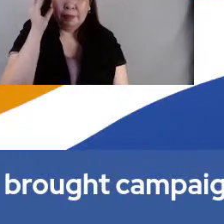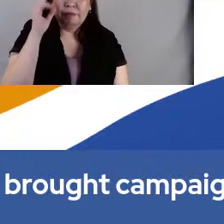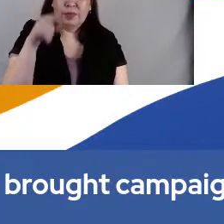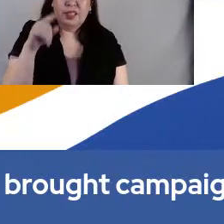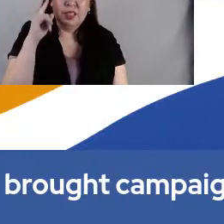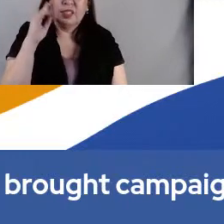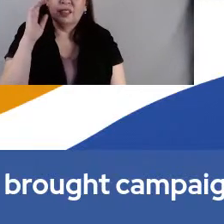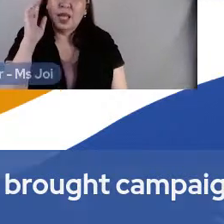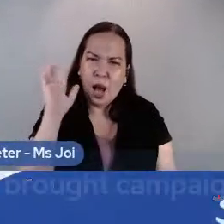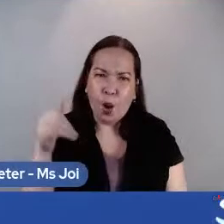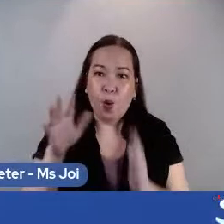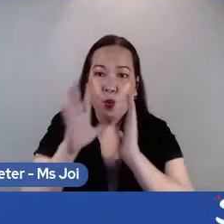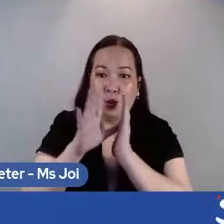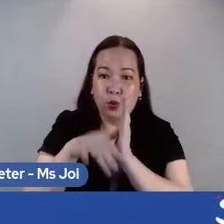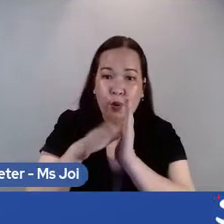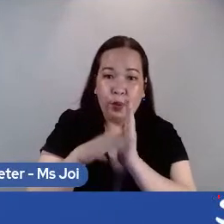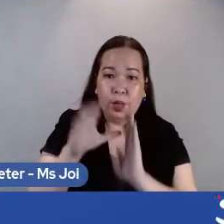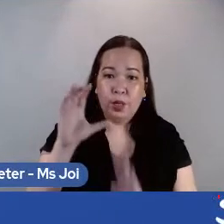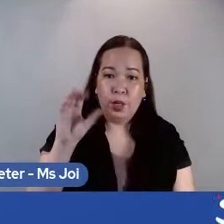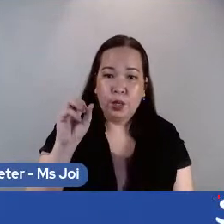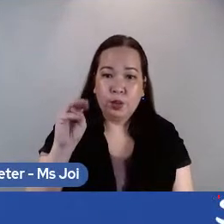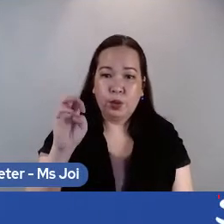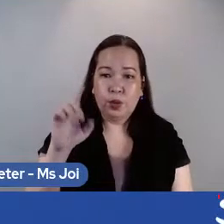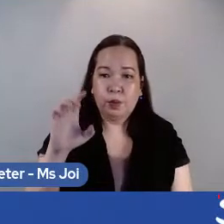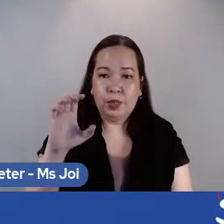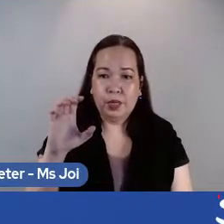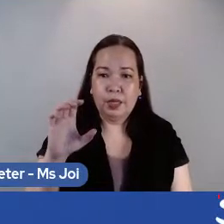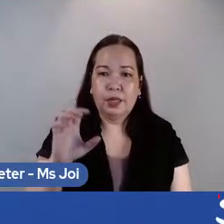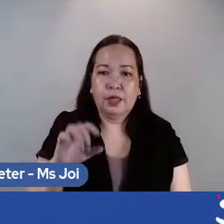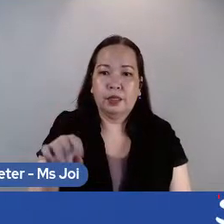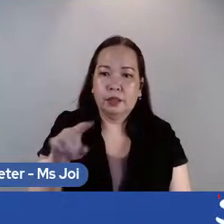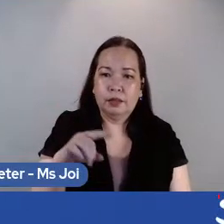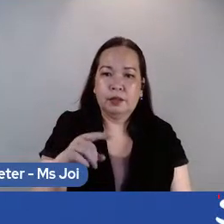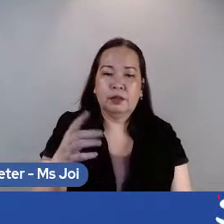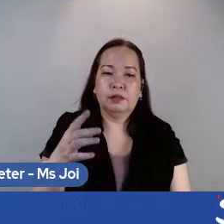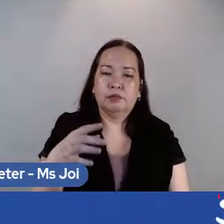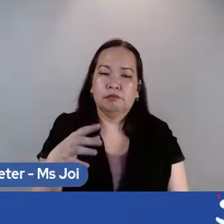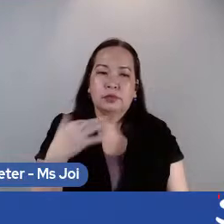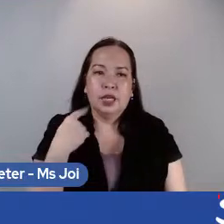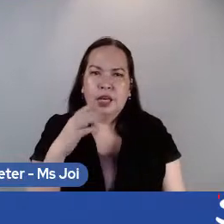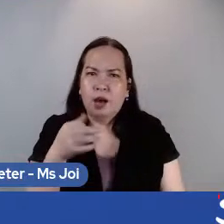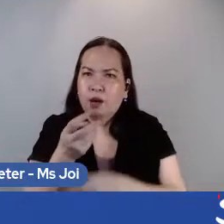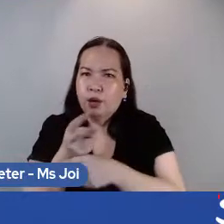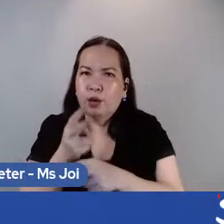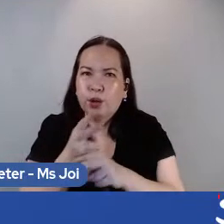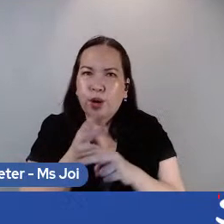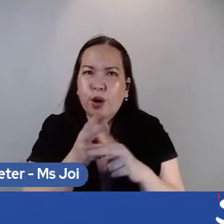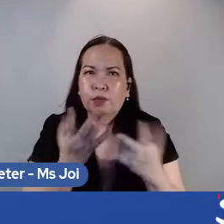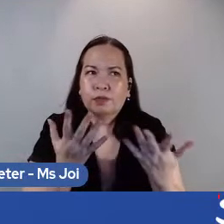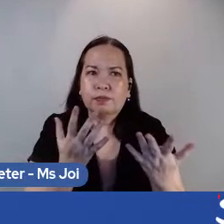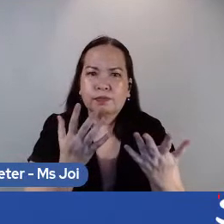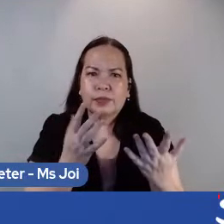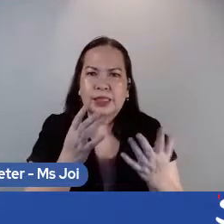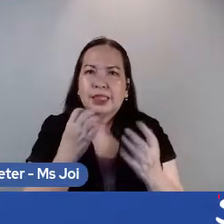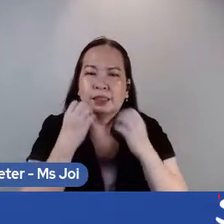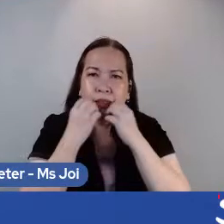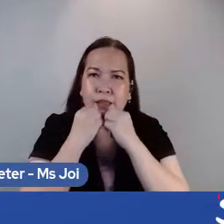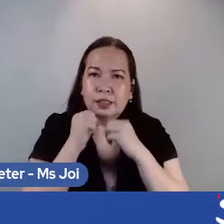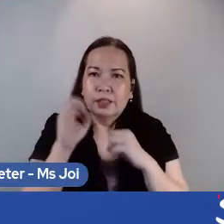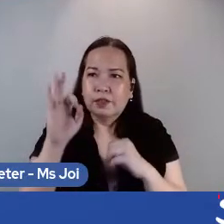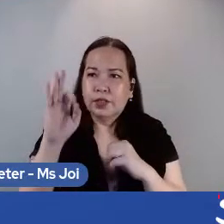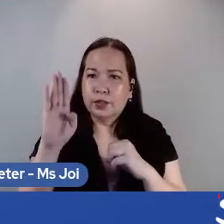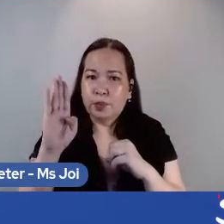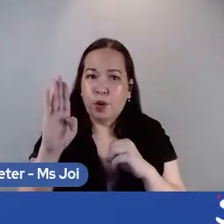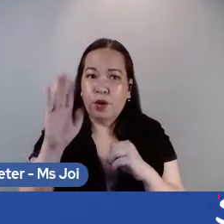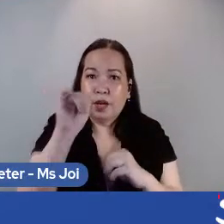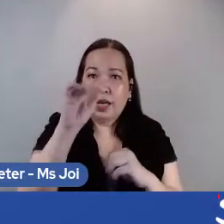COMELEC journalists, PR and advertising firms, and election monitoring organizations maximize the Facebook ads library in relation